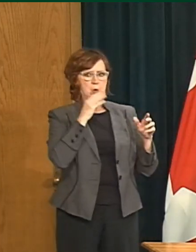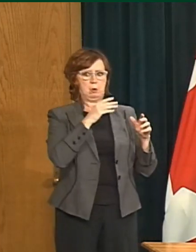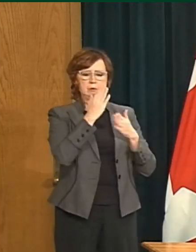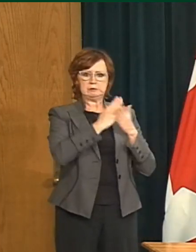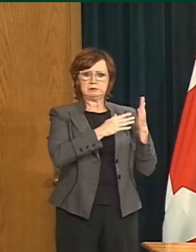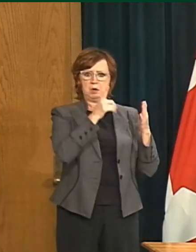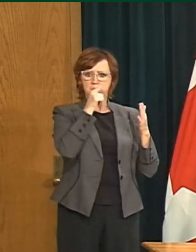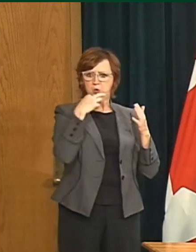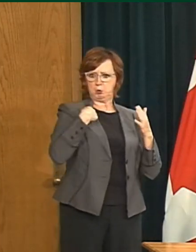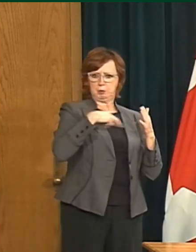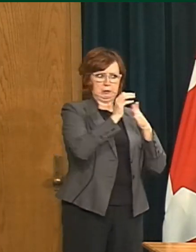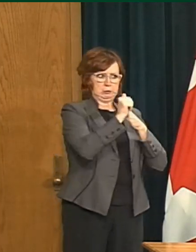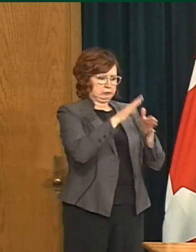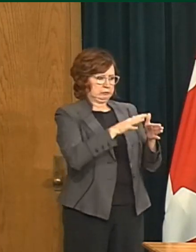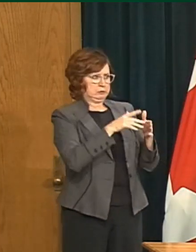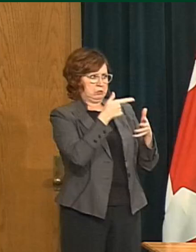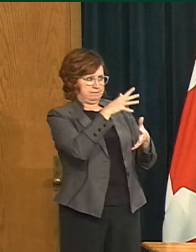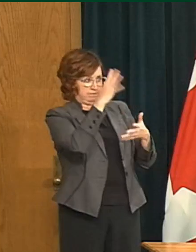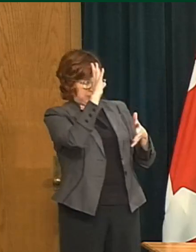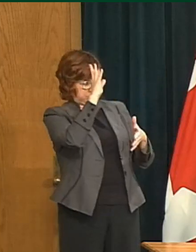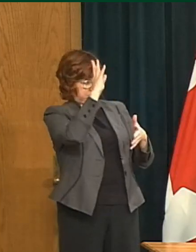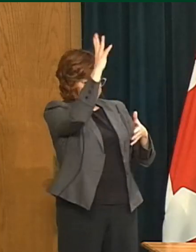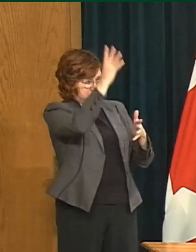events in a way that does not put